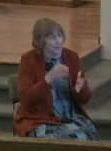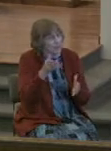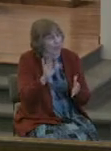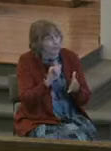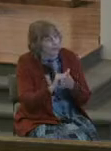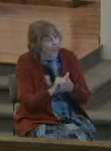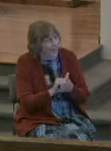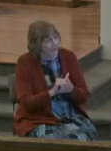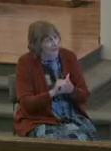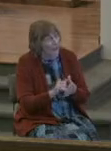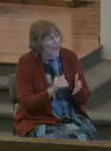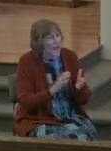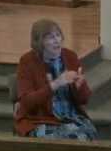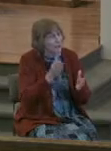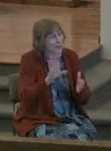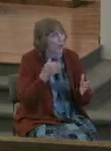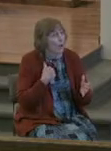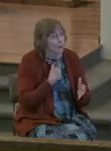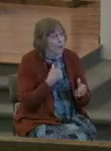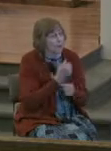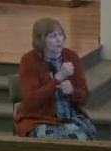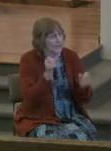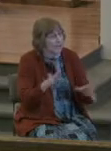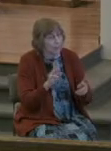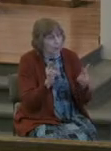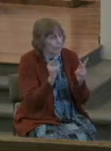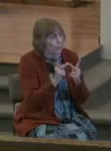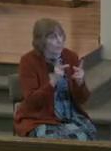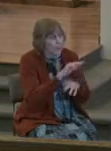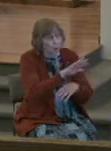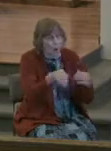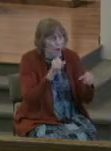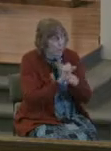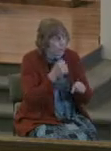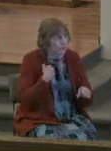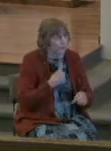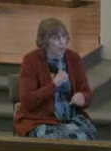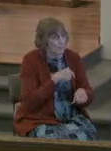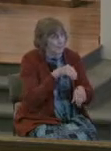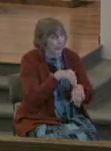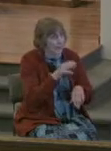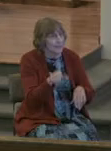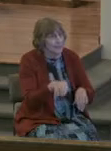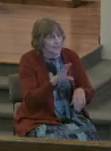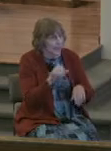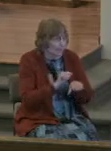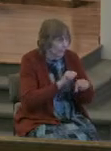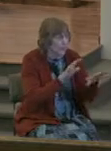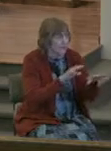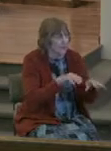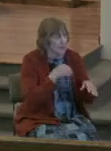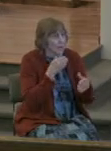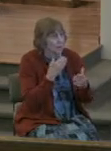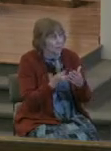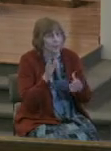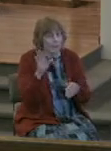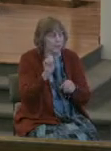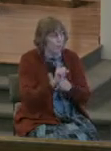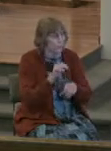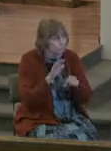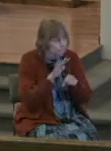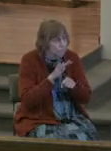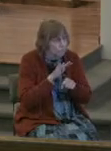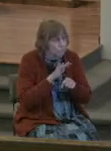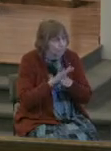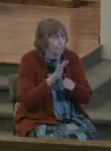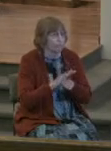praise that we have a Savior that's perfect, that did all the work for us at Calvary, proved that his work was sufficient, and all we have to